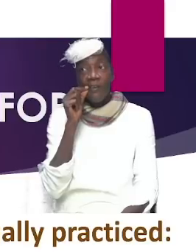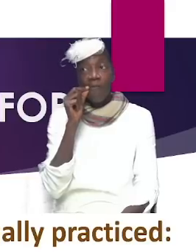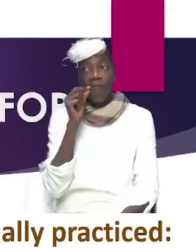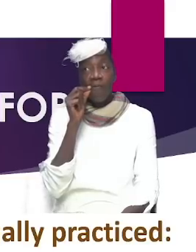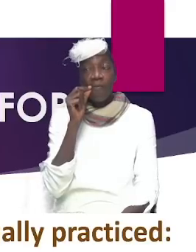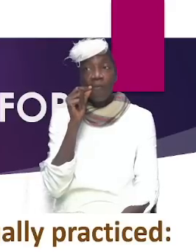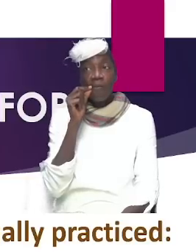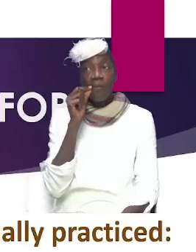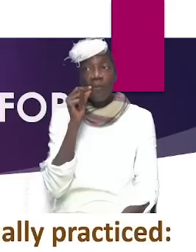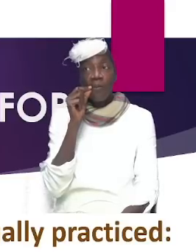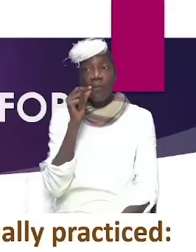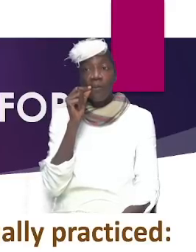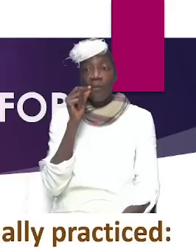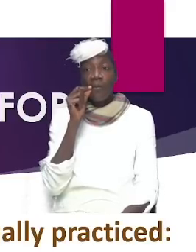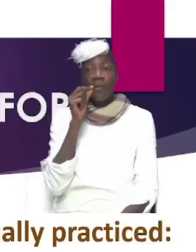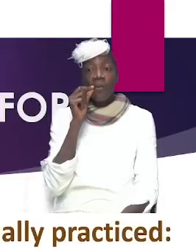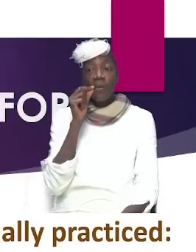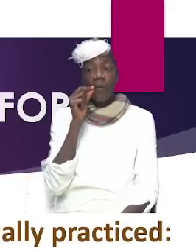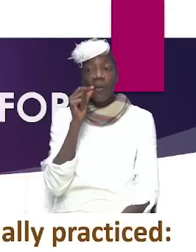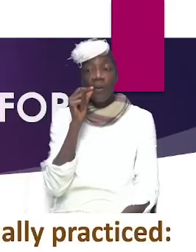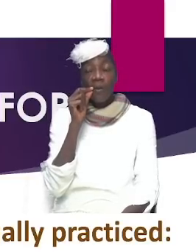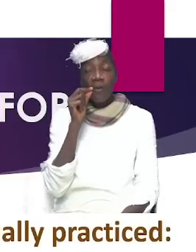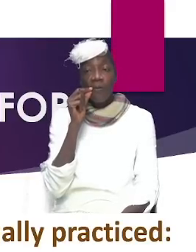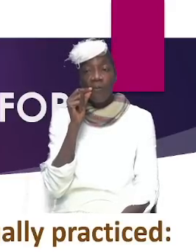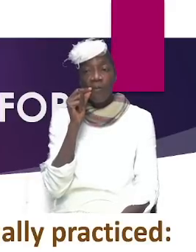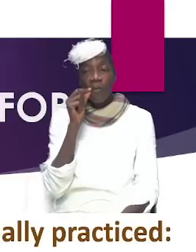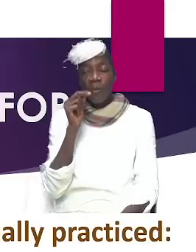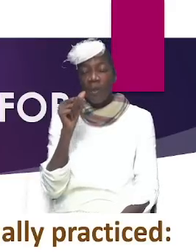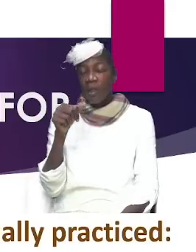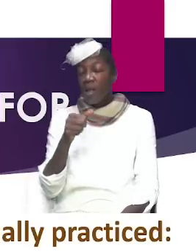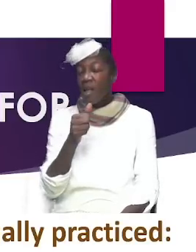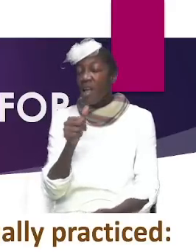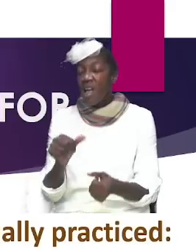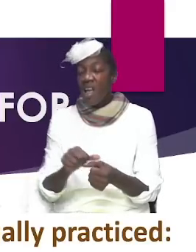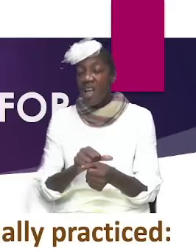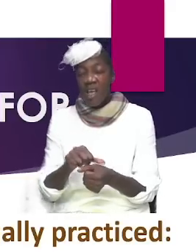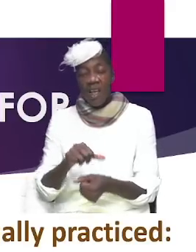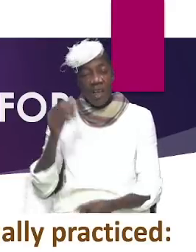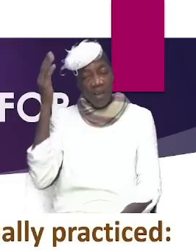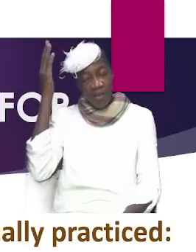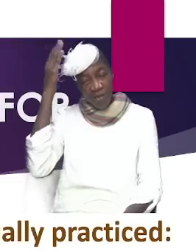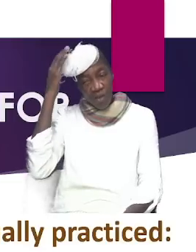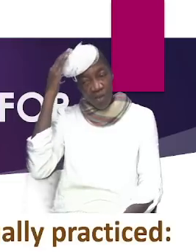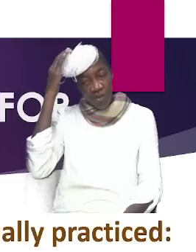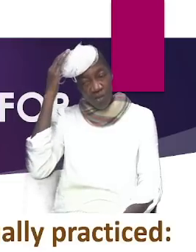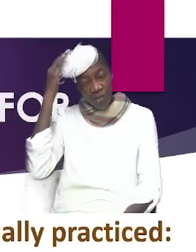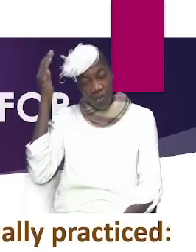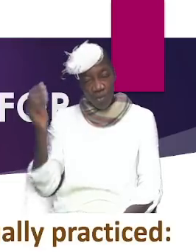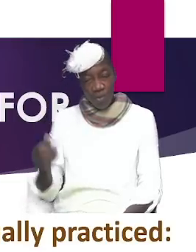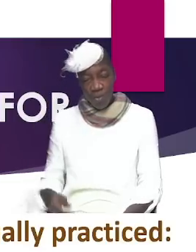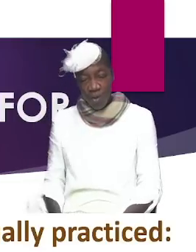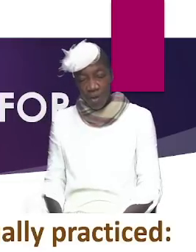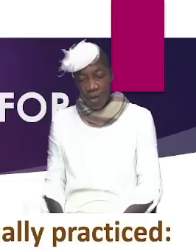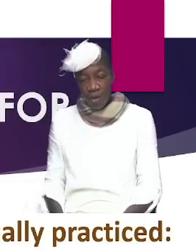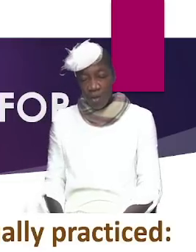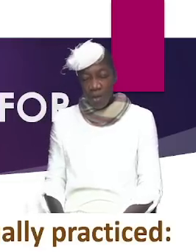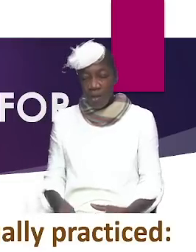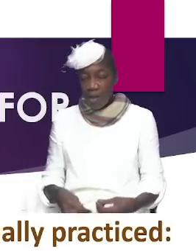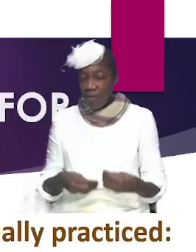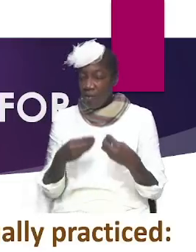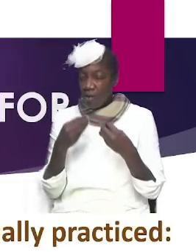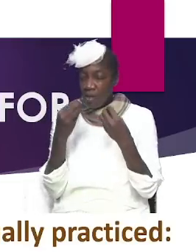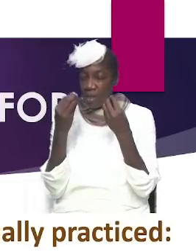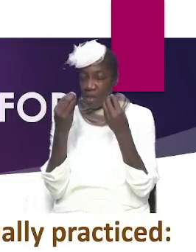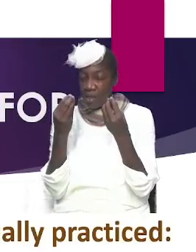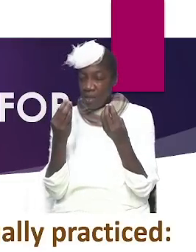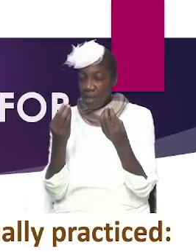real Jew that was orthodox and understand what was required of them know that they ought to give alms and they ought